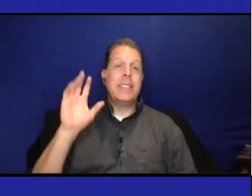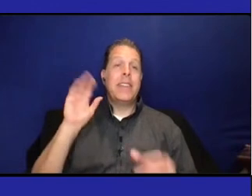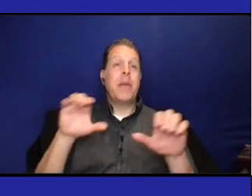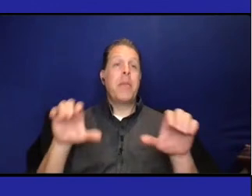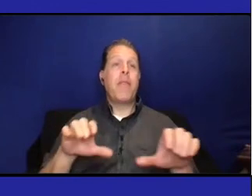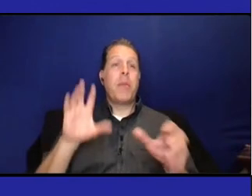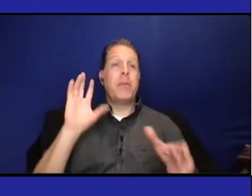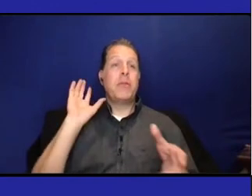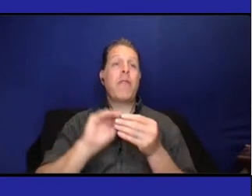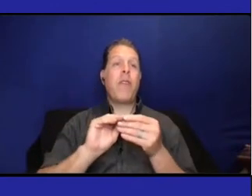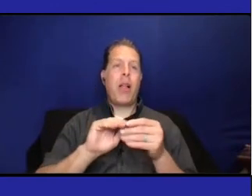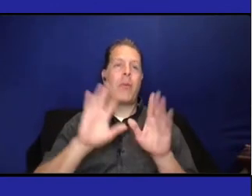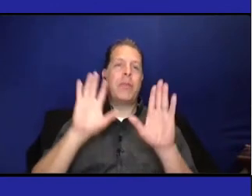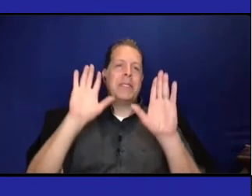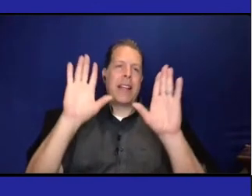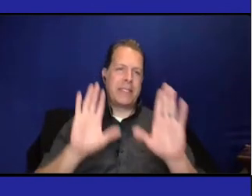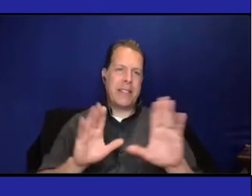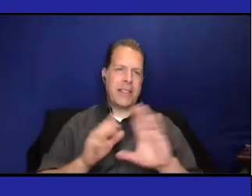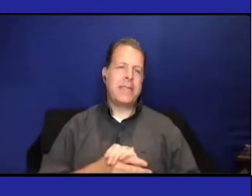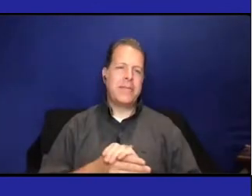excellent.